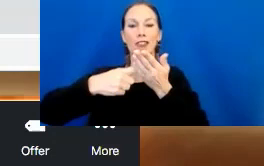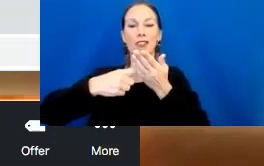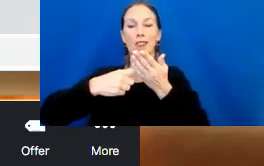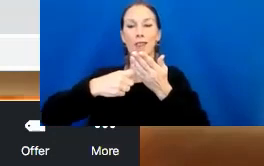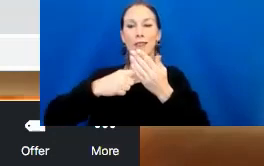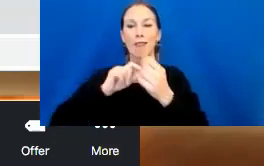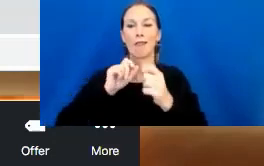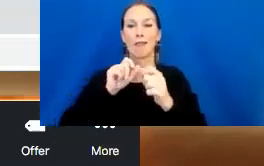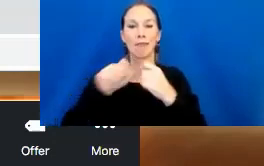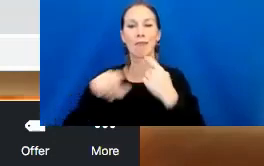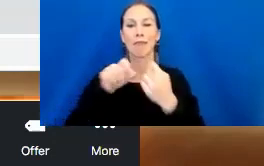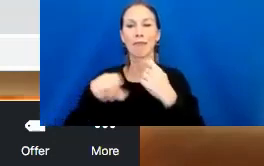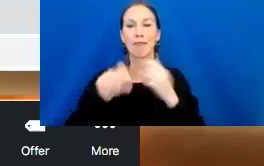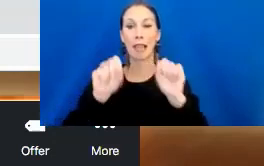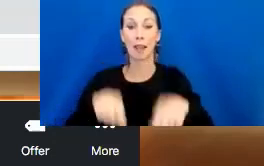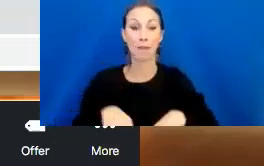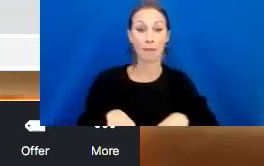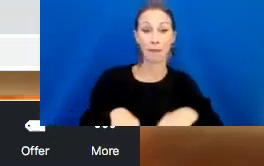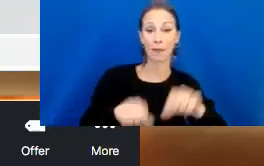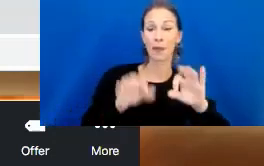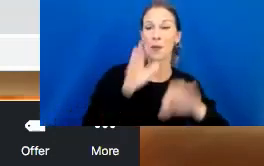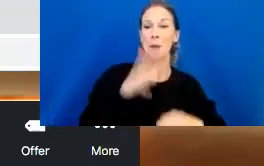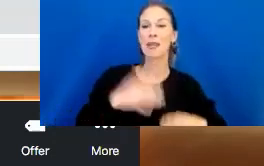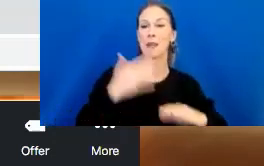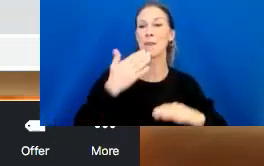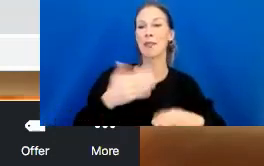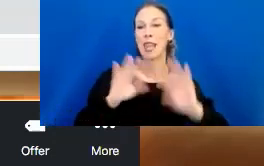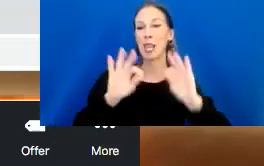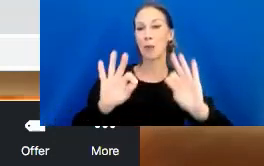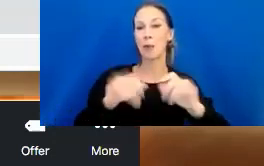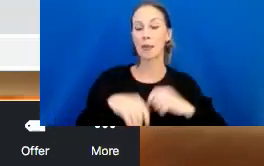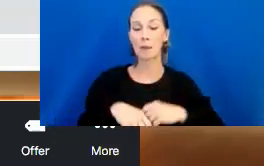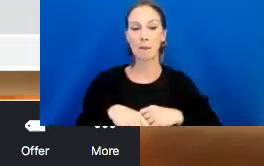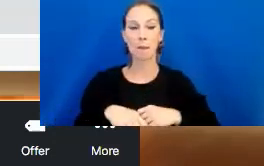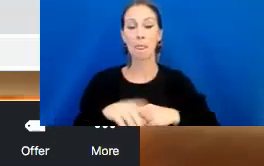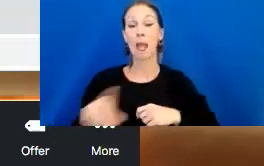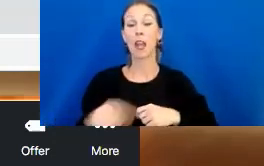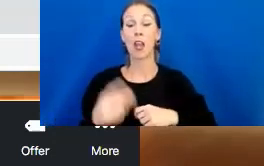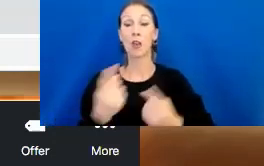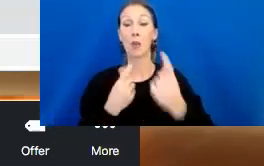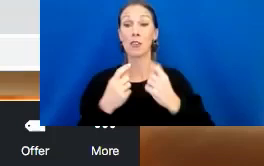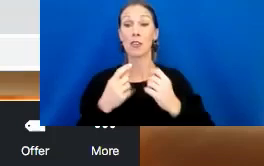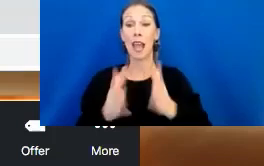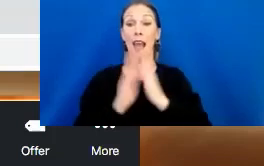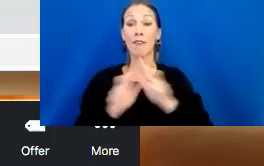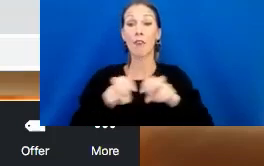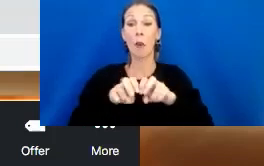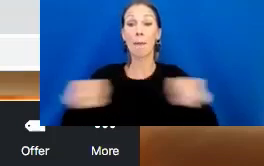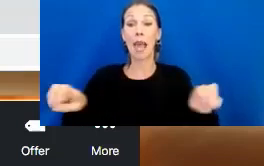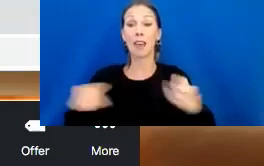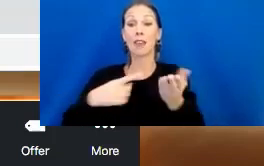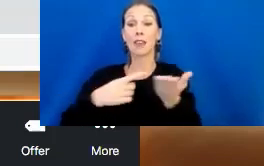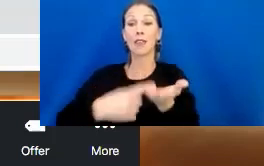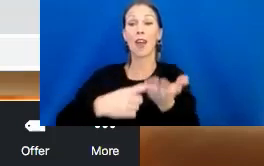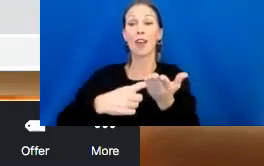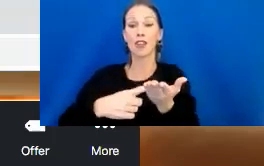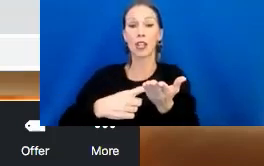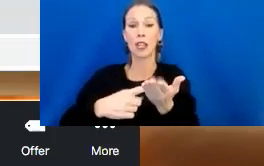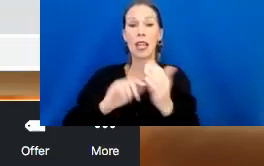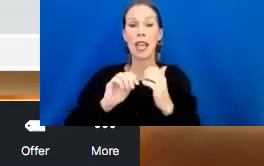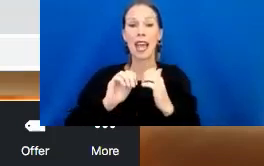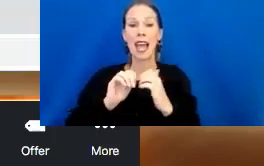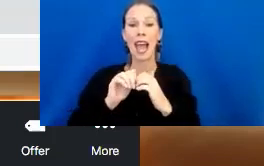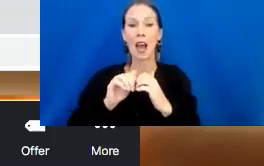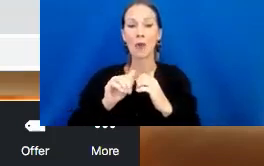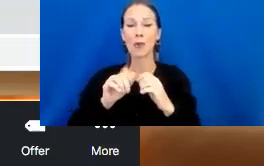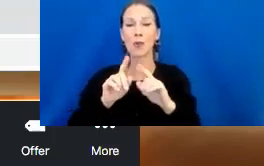Perfect, thank you. And then we have some questions asking for a panel discussion session, how should they handle the audience